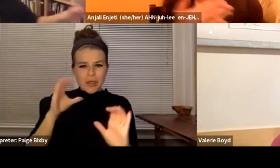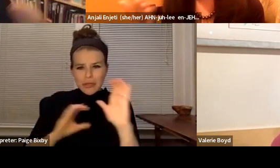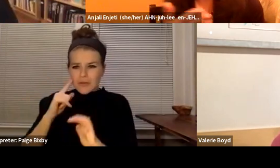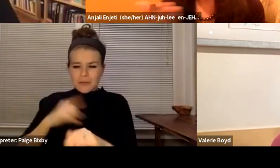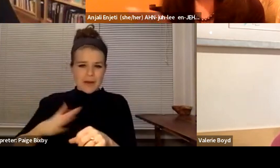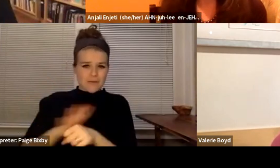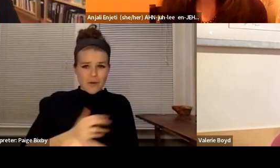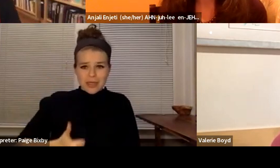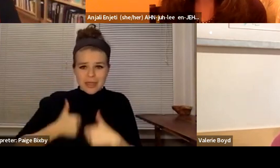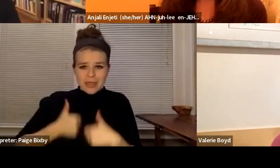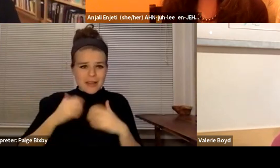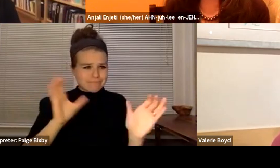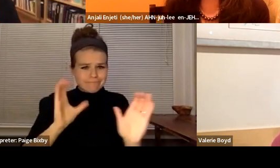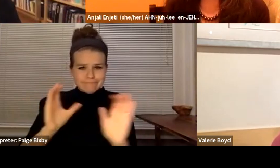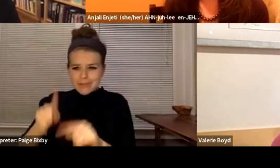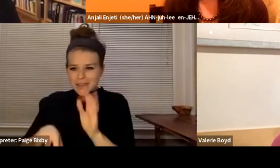I couldn't seem to find.